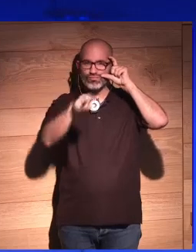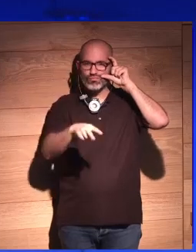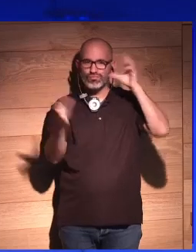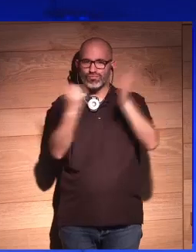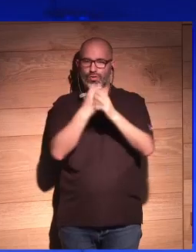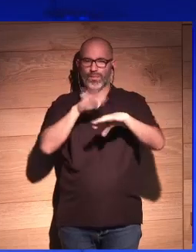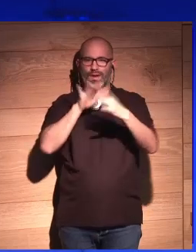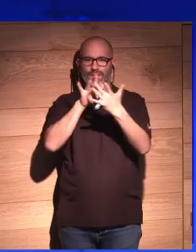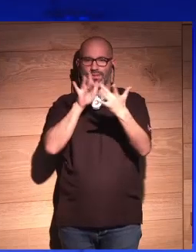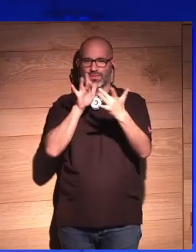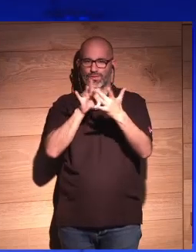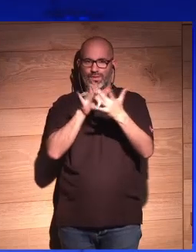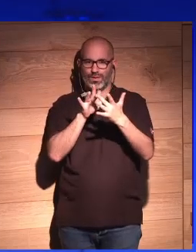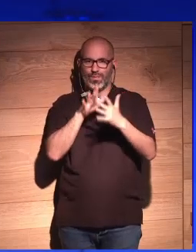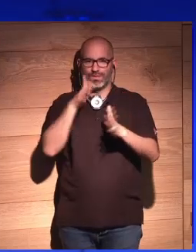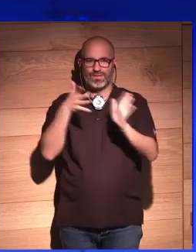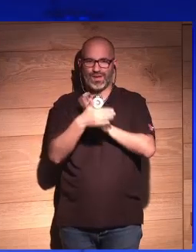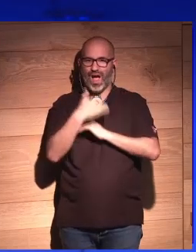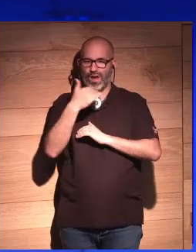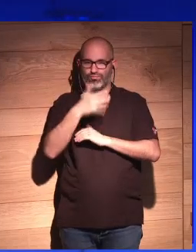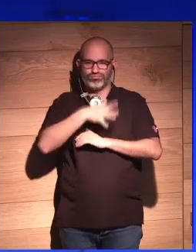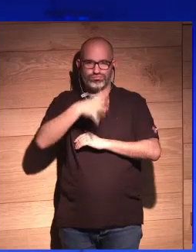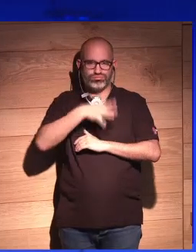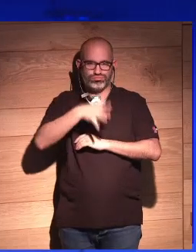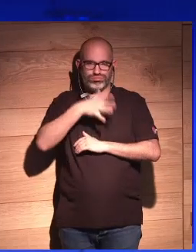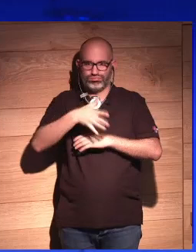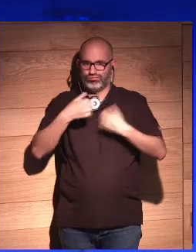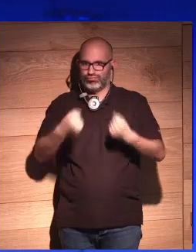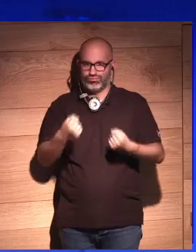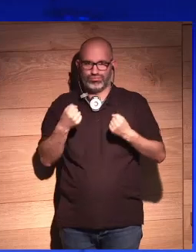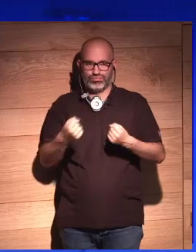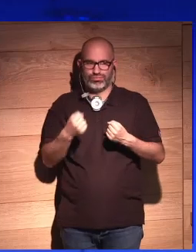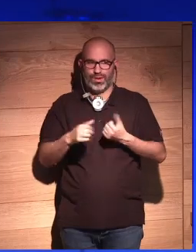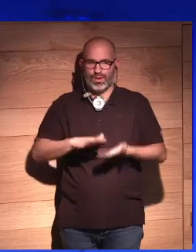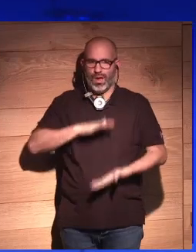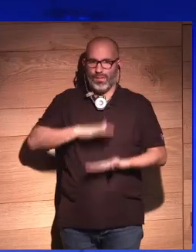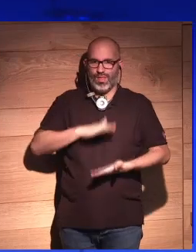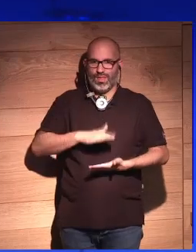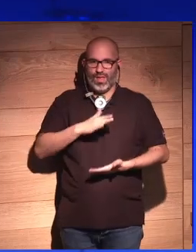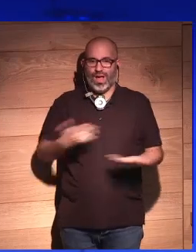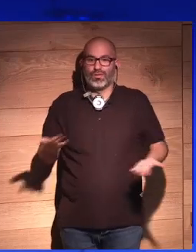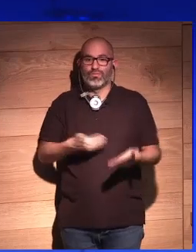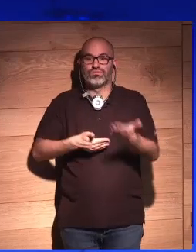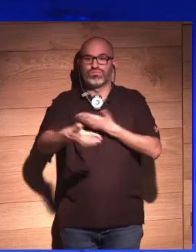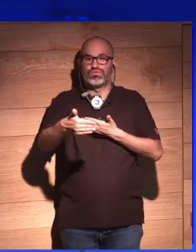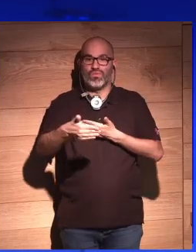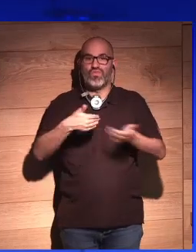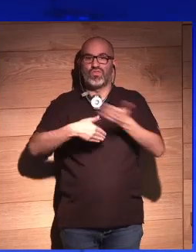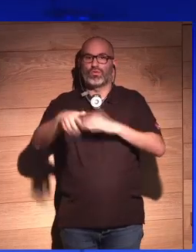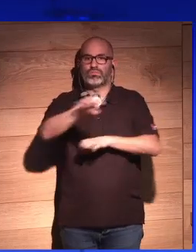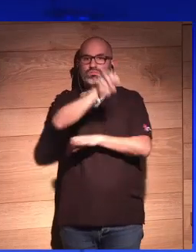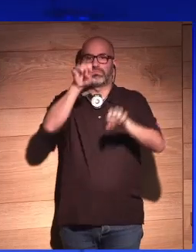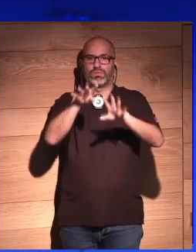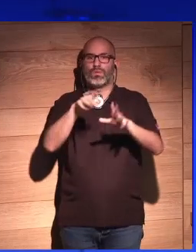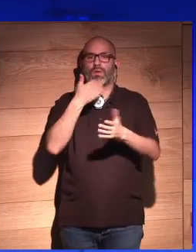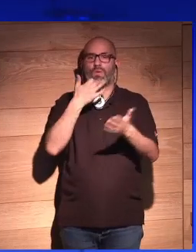an incredibly powerful capacity. So what's next? 2020? I don't know.